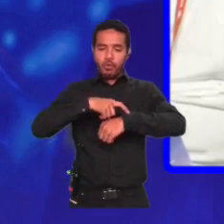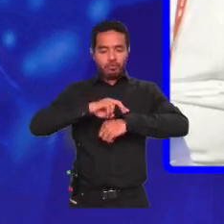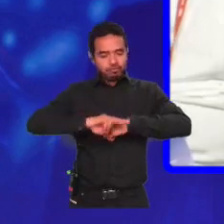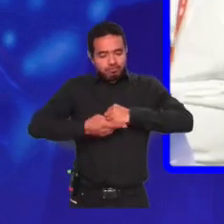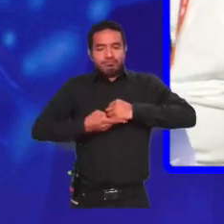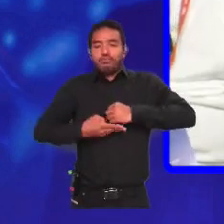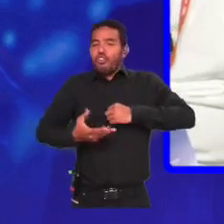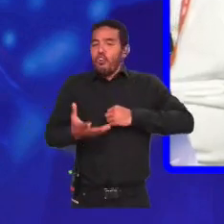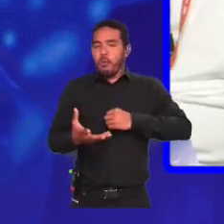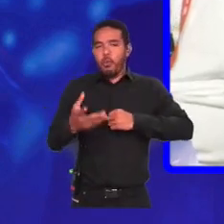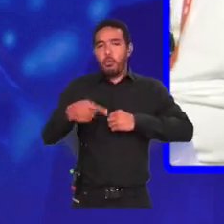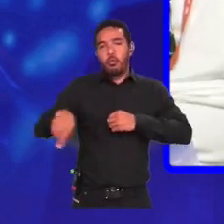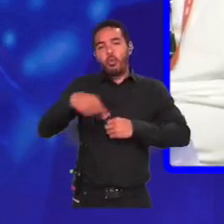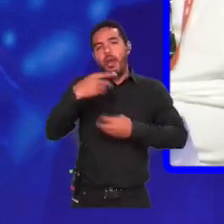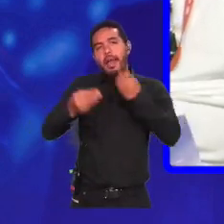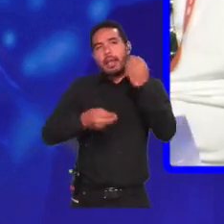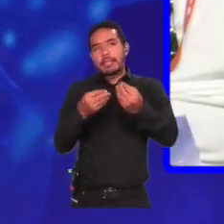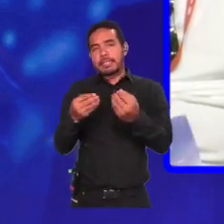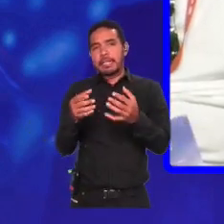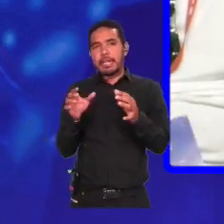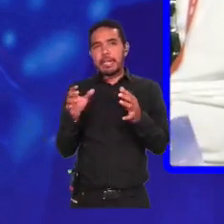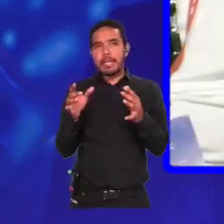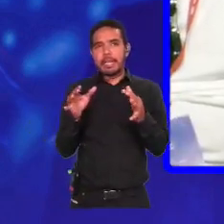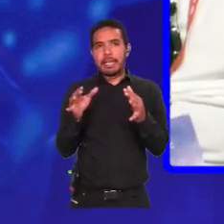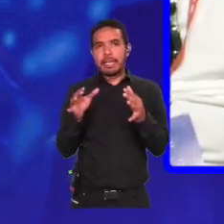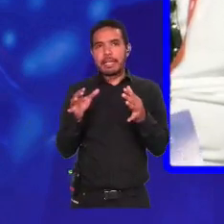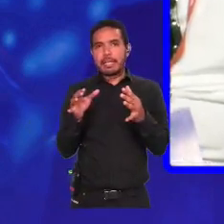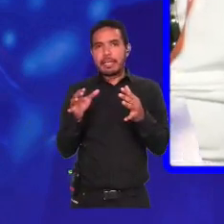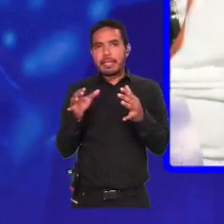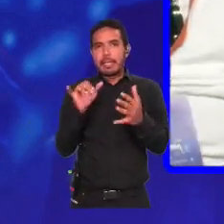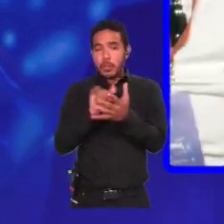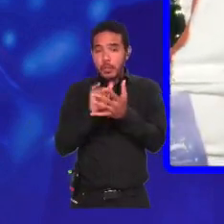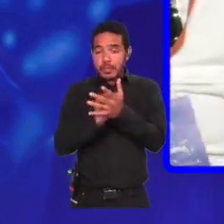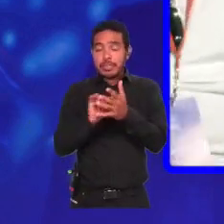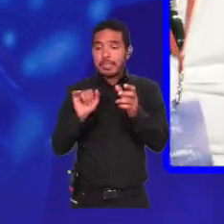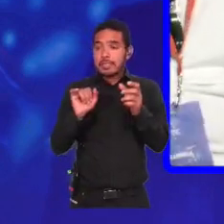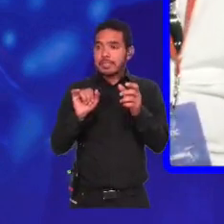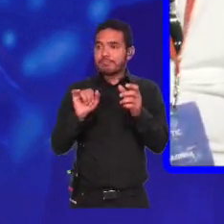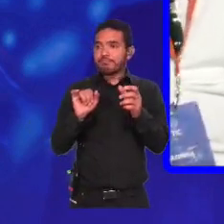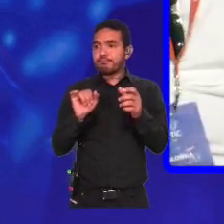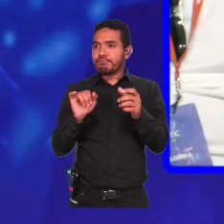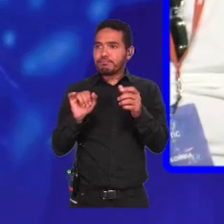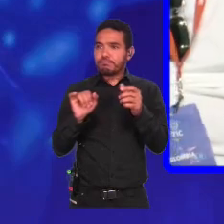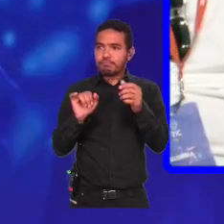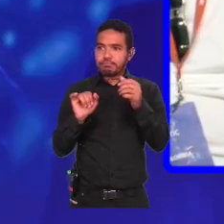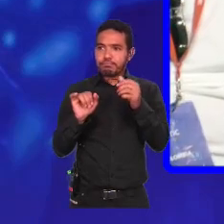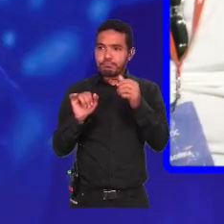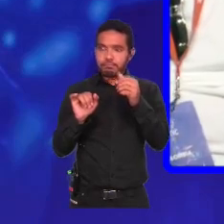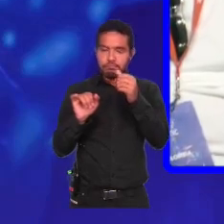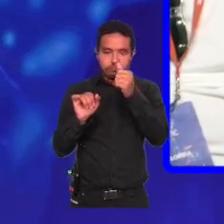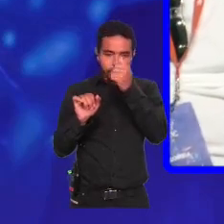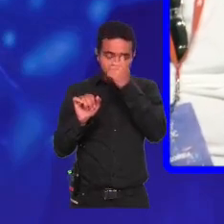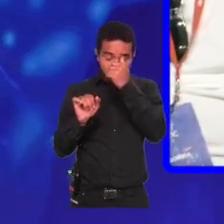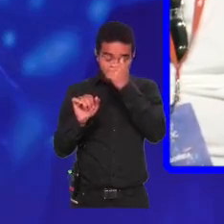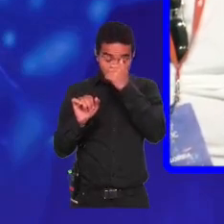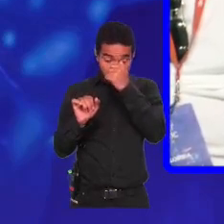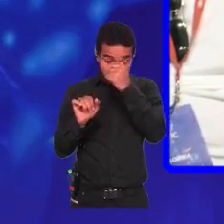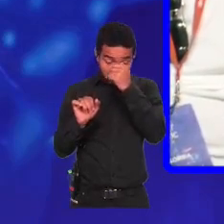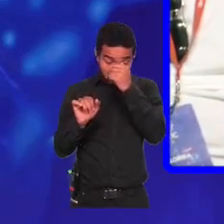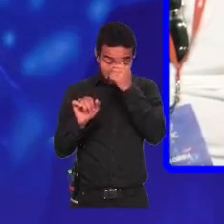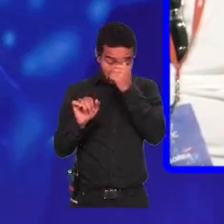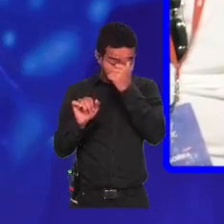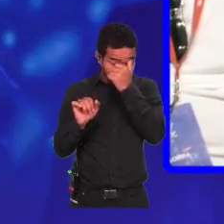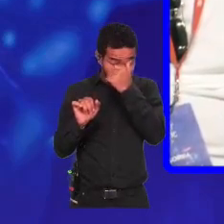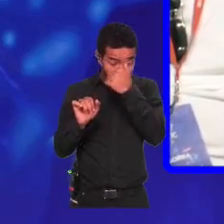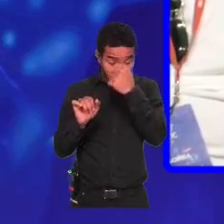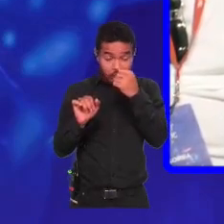target redundancies, like, you know, like being big, that means like that there could be processes that need to